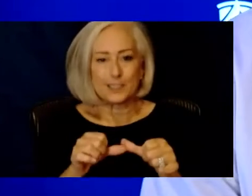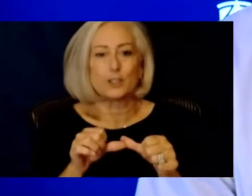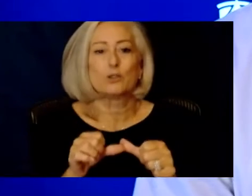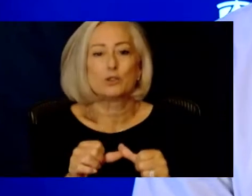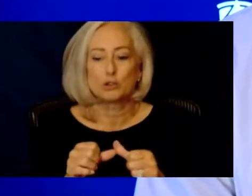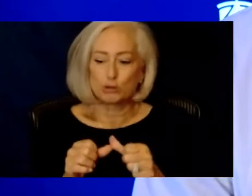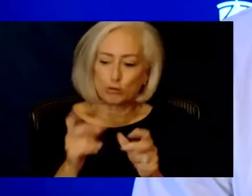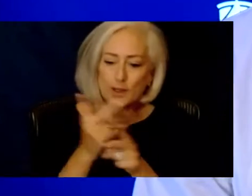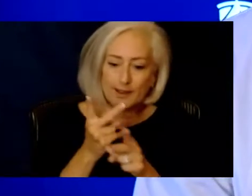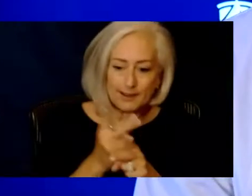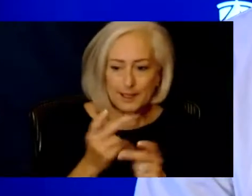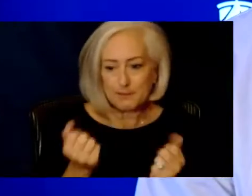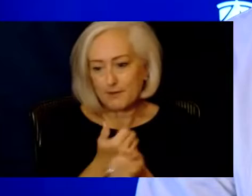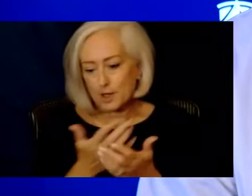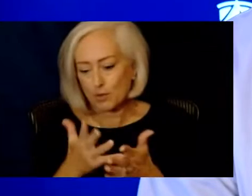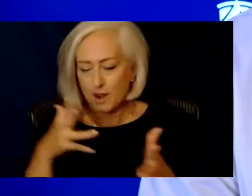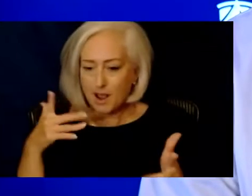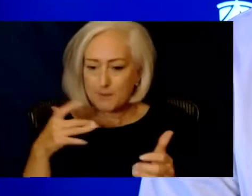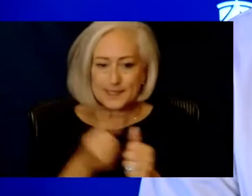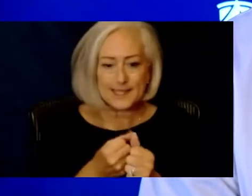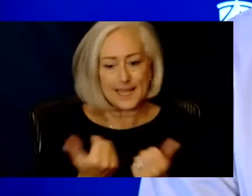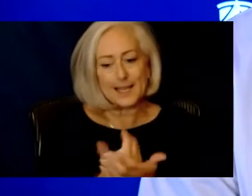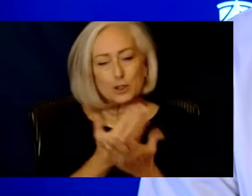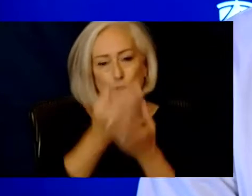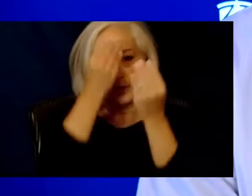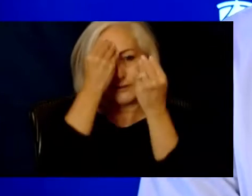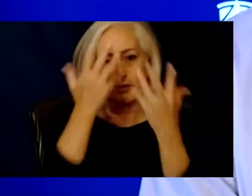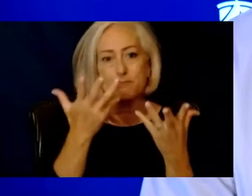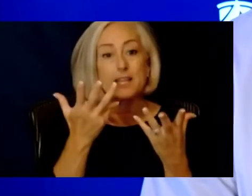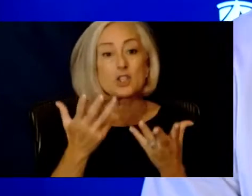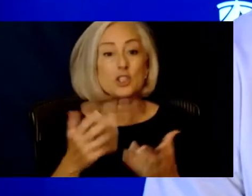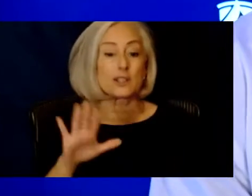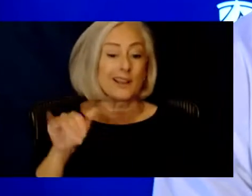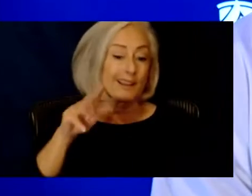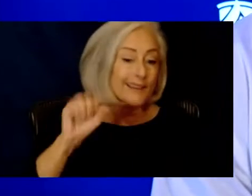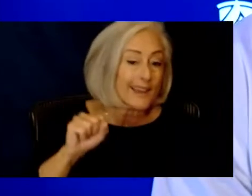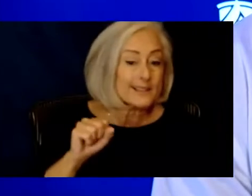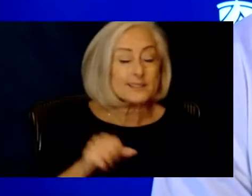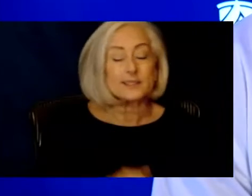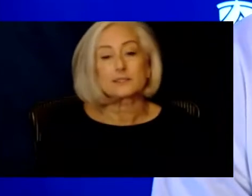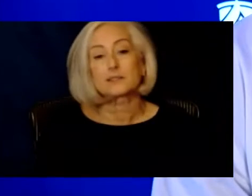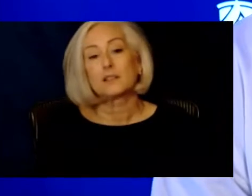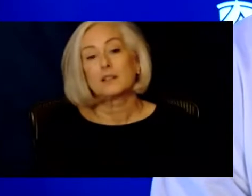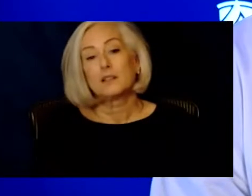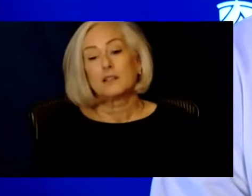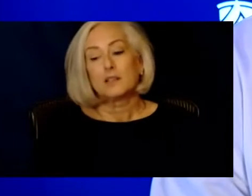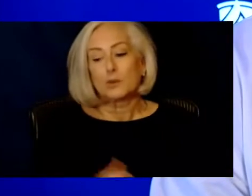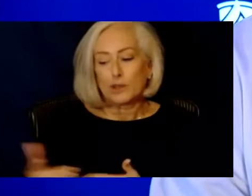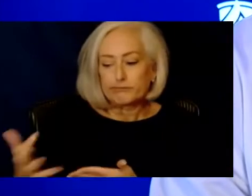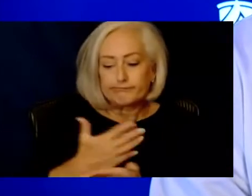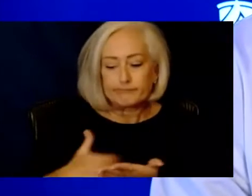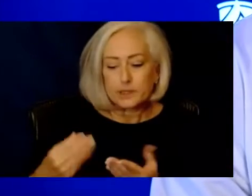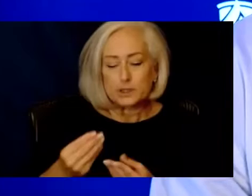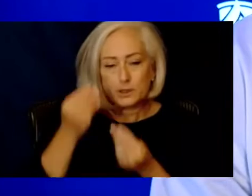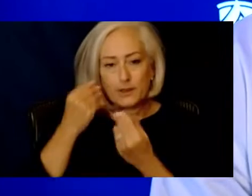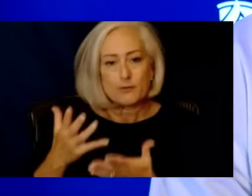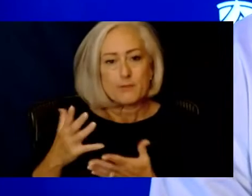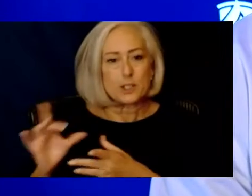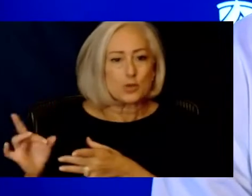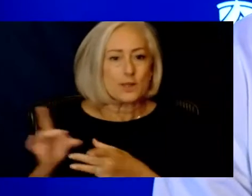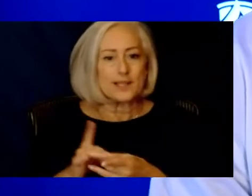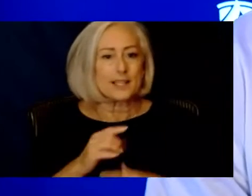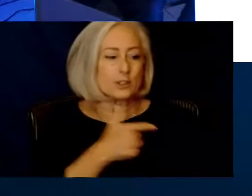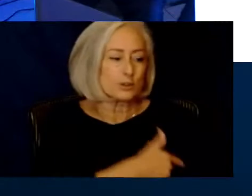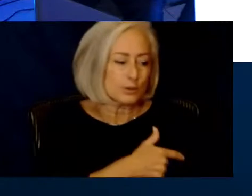everybody up to date on the latest news and cases. We'll try to get some more information on recent deaths and vaccine status as well.